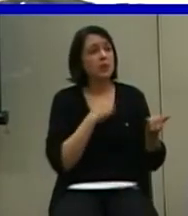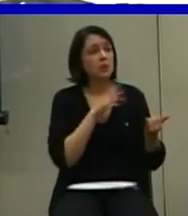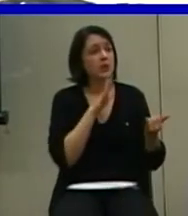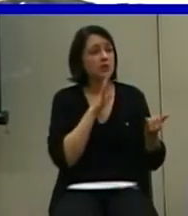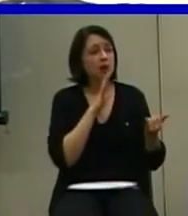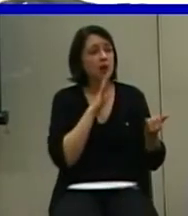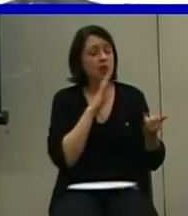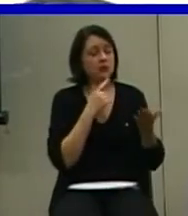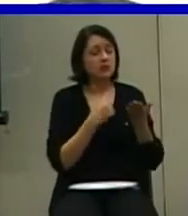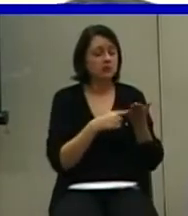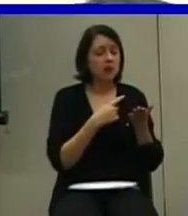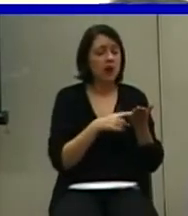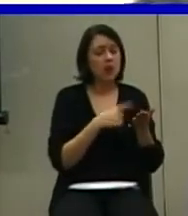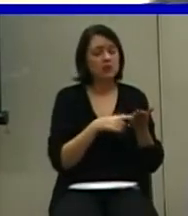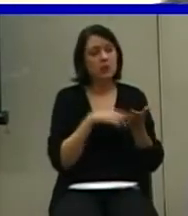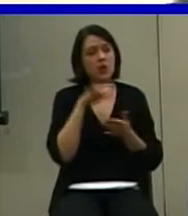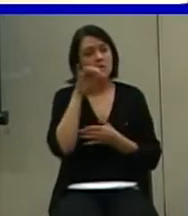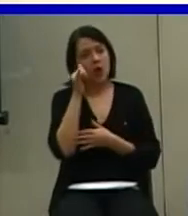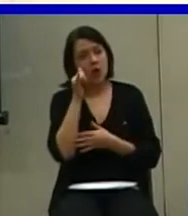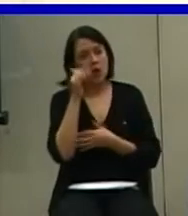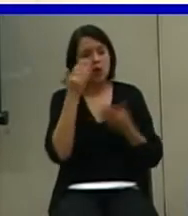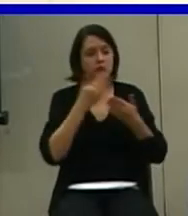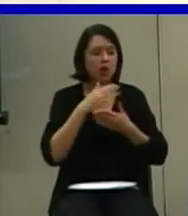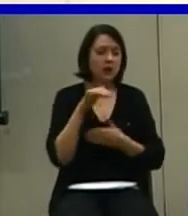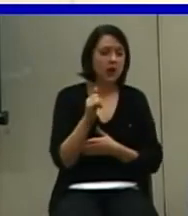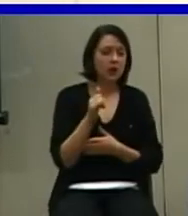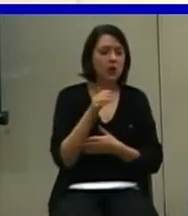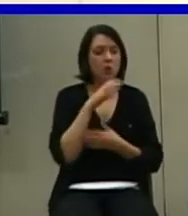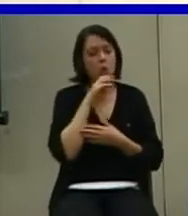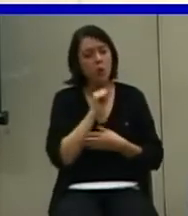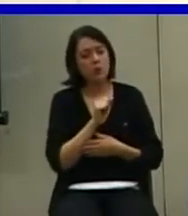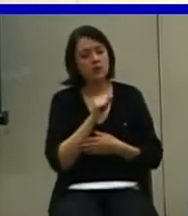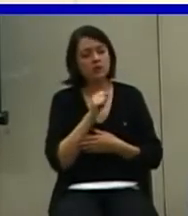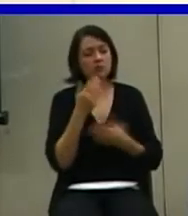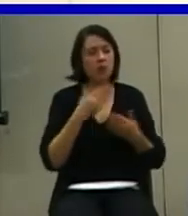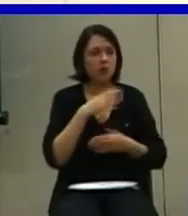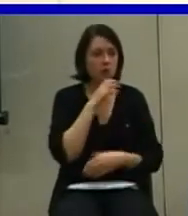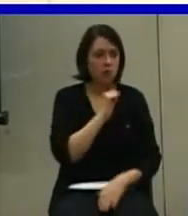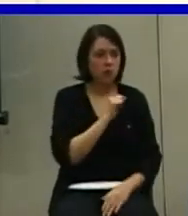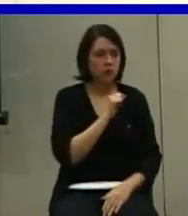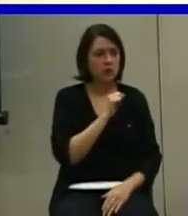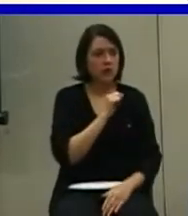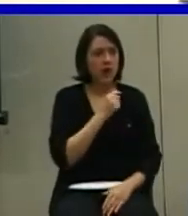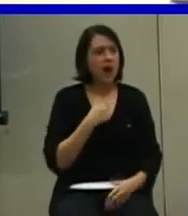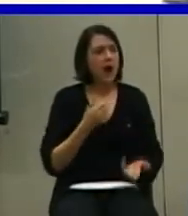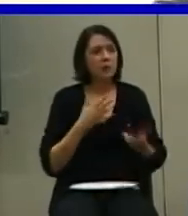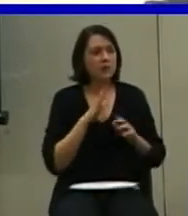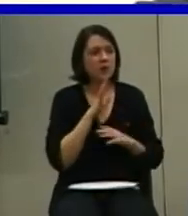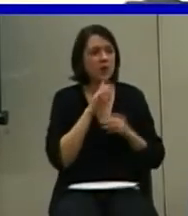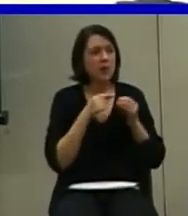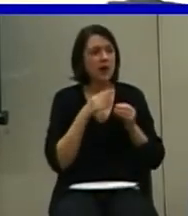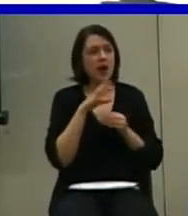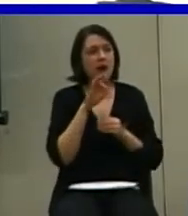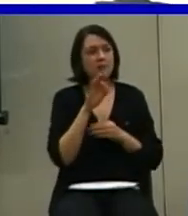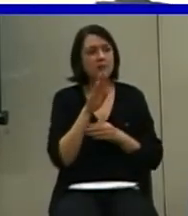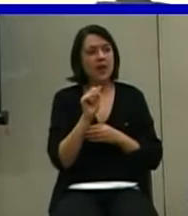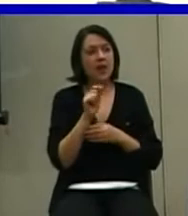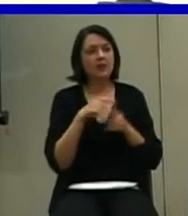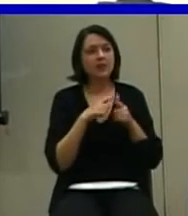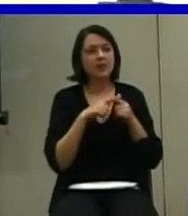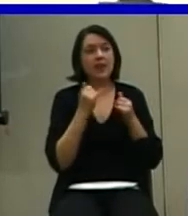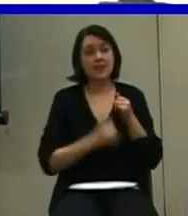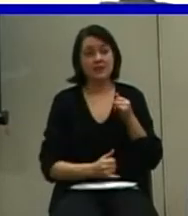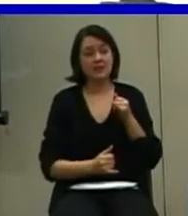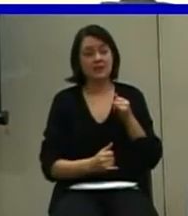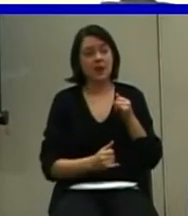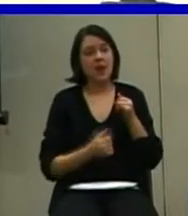talk through yellow, orange, dark orange, I don't want to talk about FBA until we get to the end, because